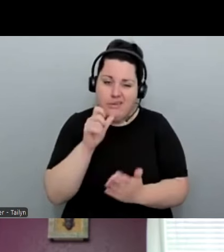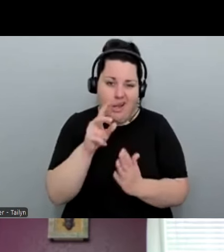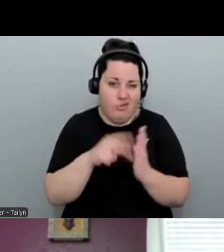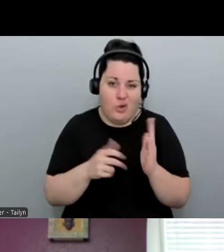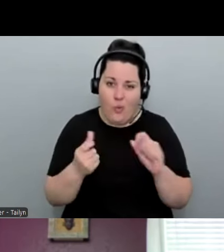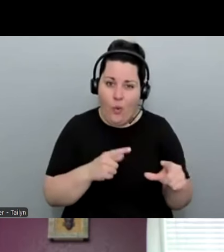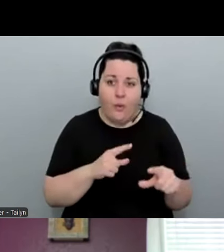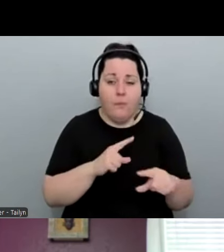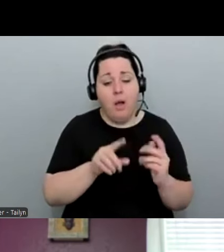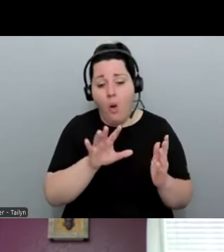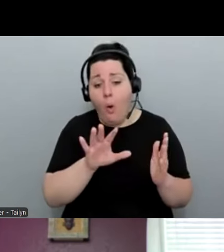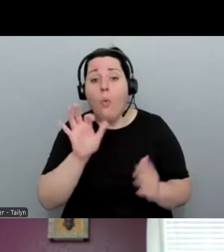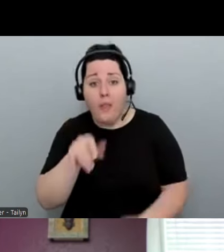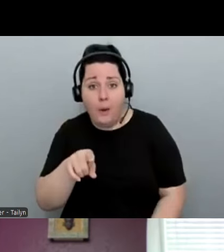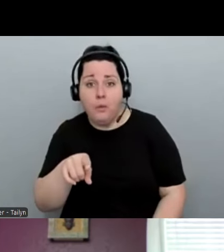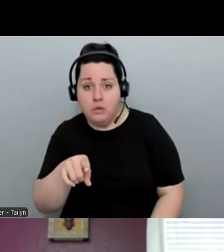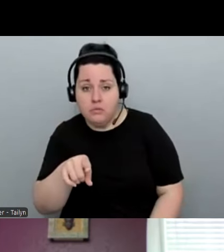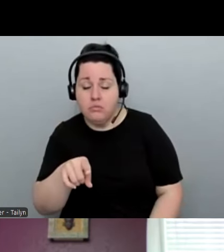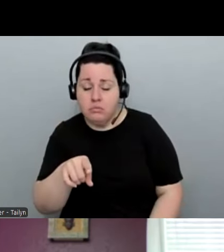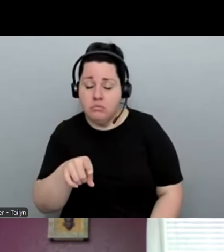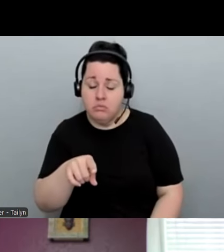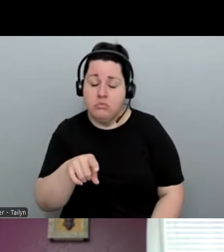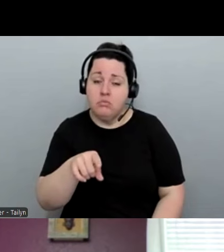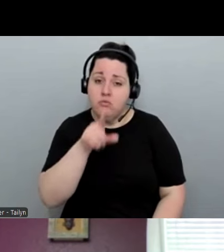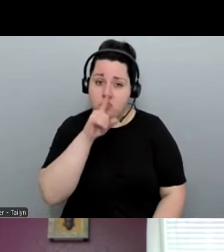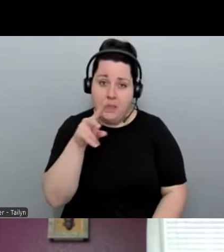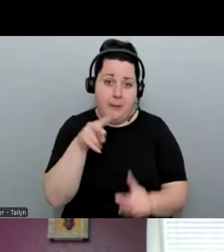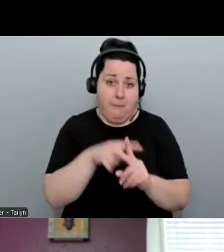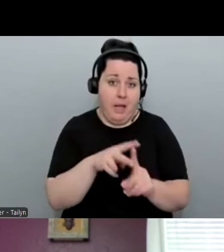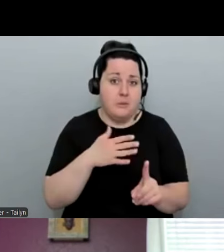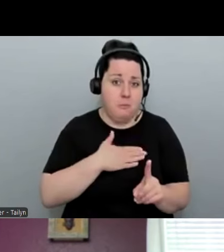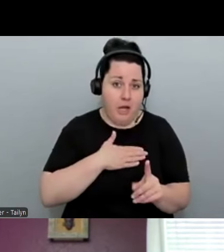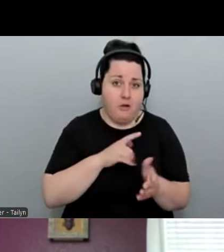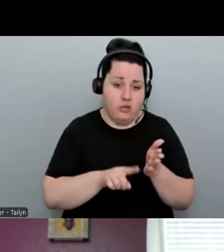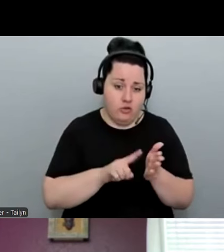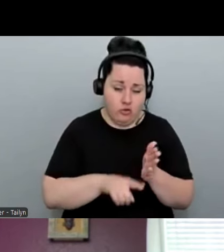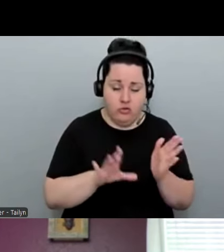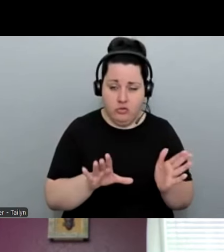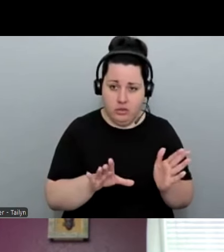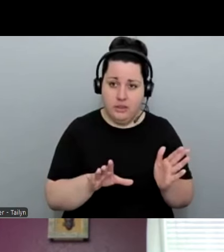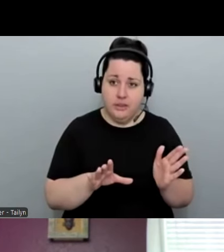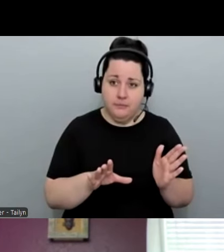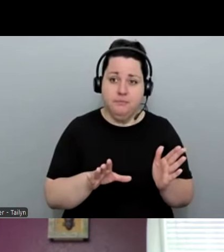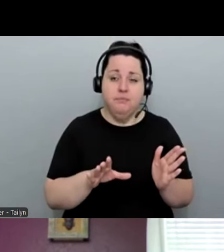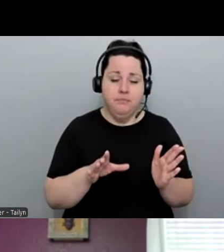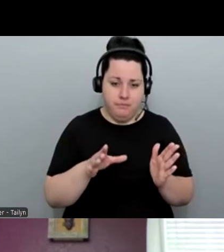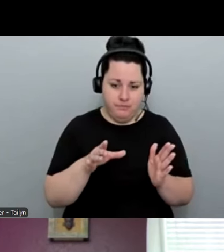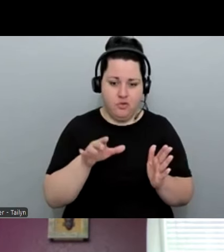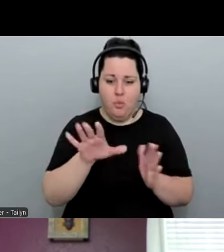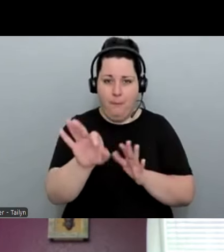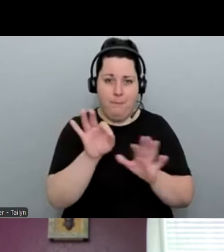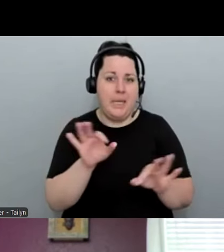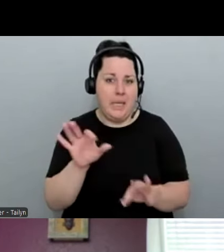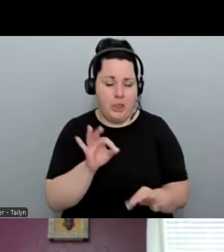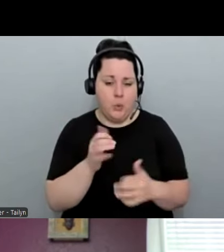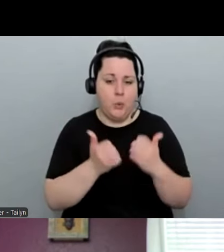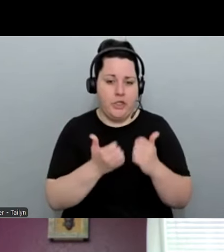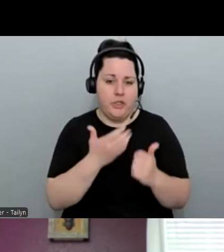through, go, oh, that one is particularly relevant for this research idea I have, and go back and sort of pick those ones that are going to be most